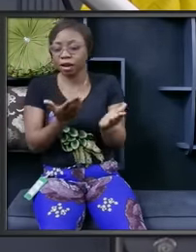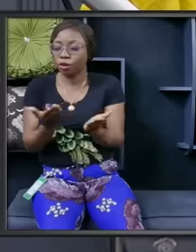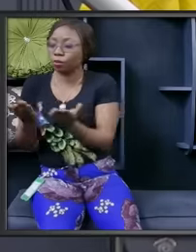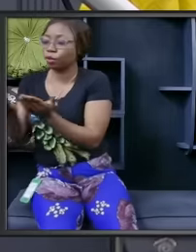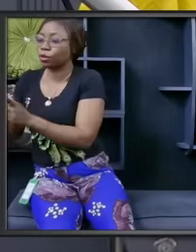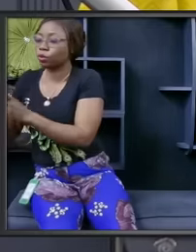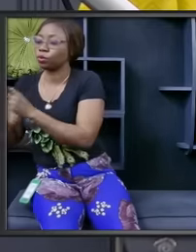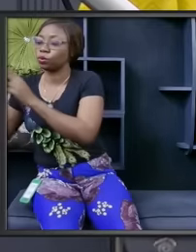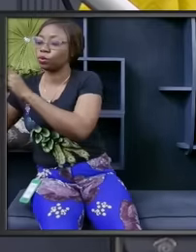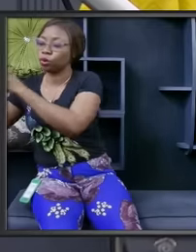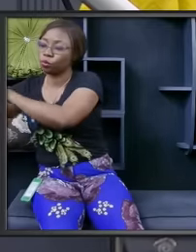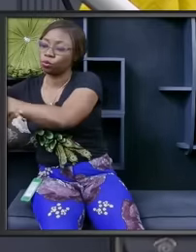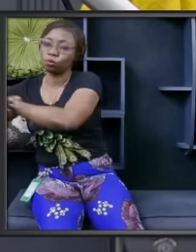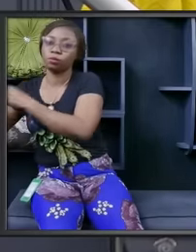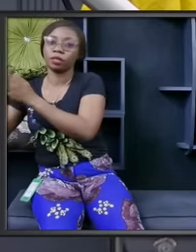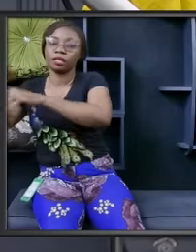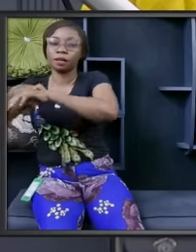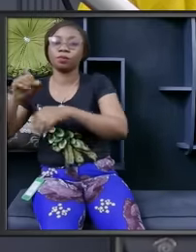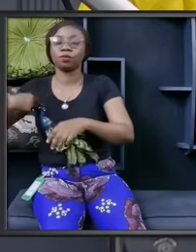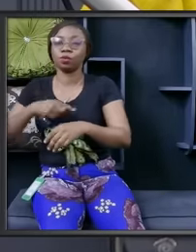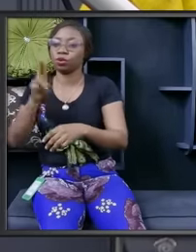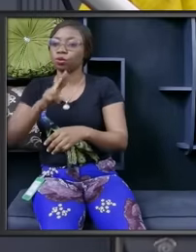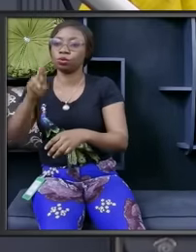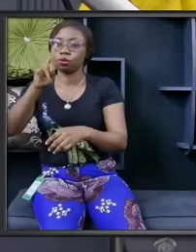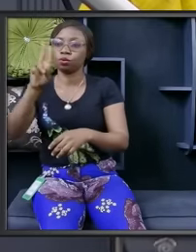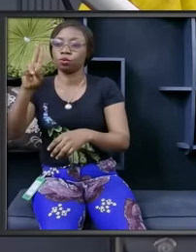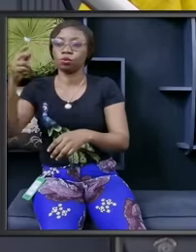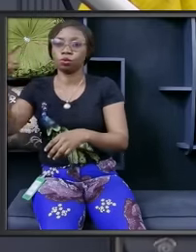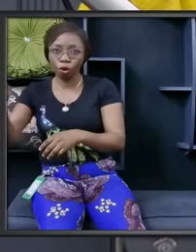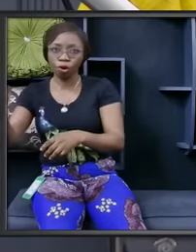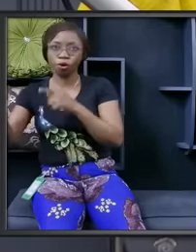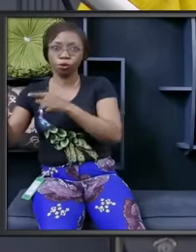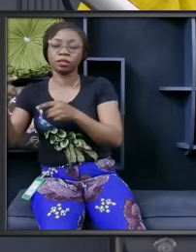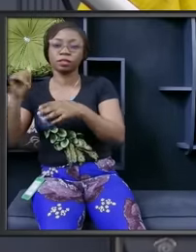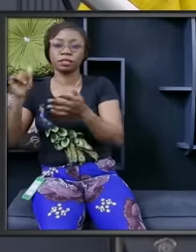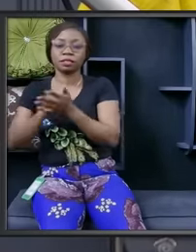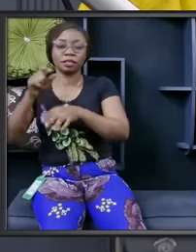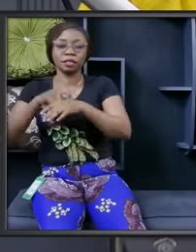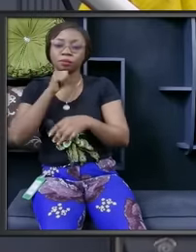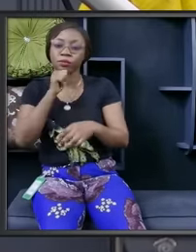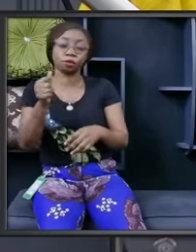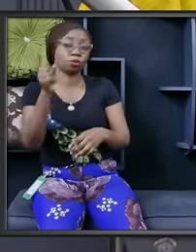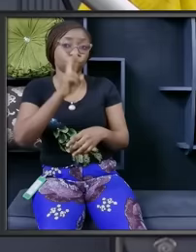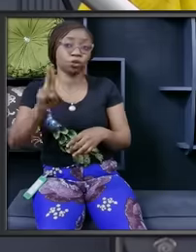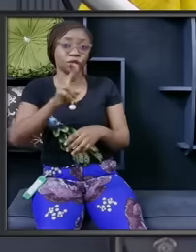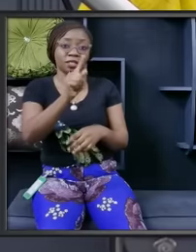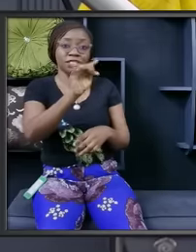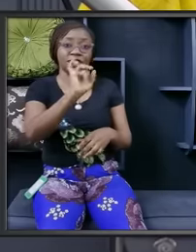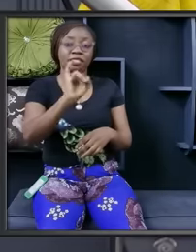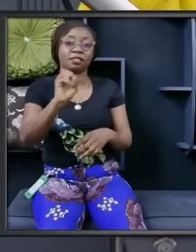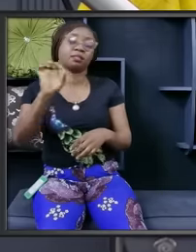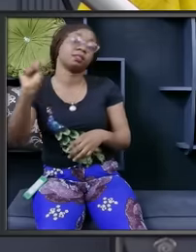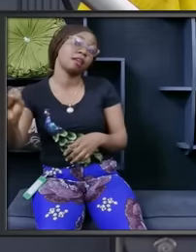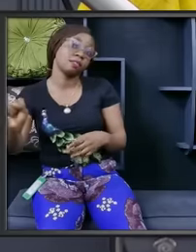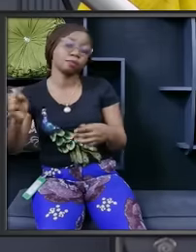That time na rug there or parlor. He carry me the put inside. That time tile never come out like that. I there inside the place.